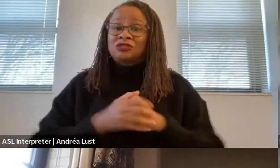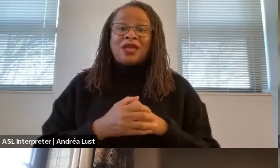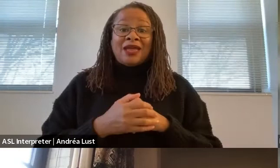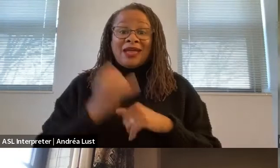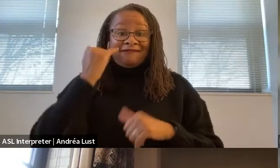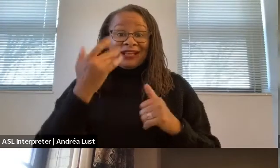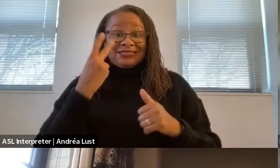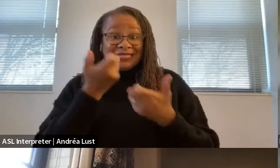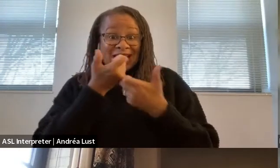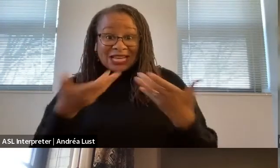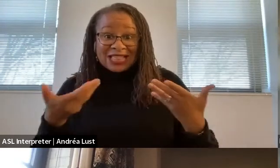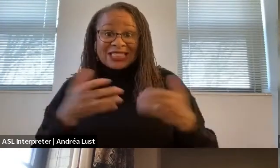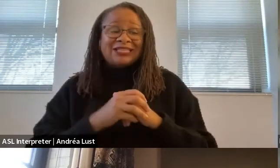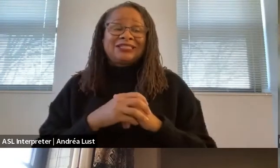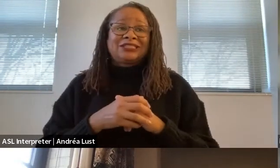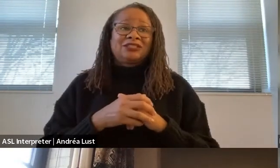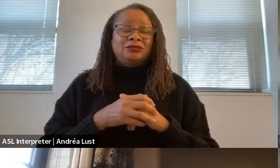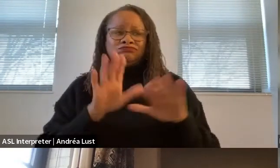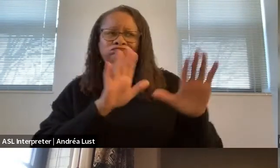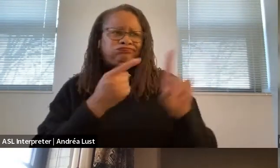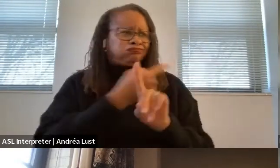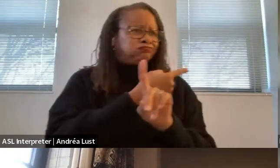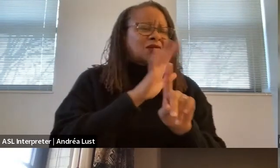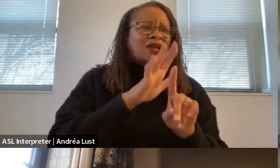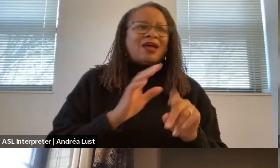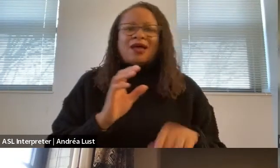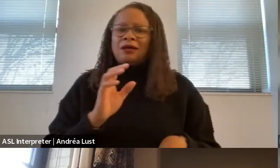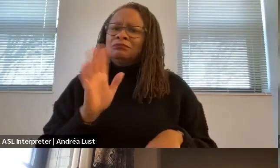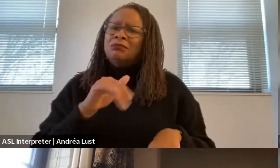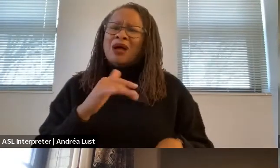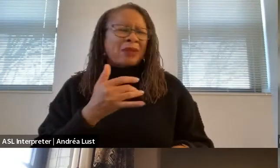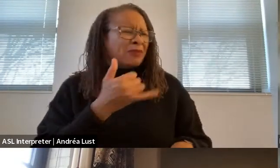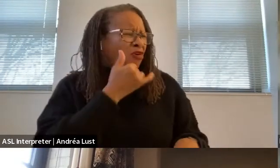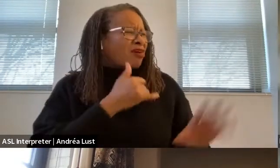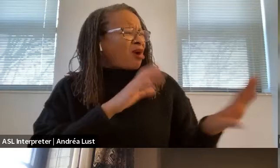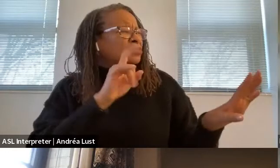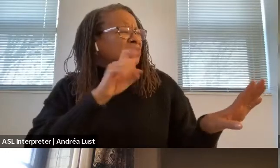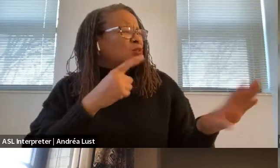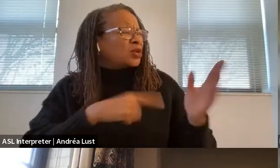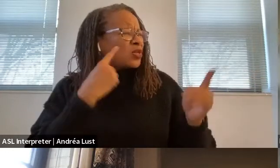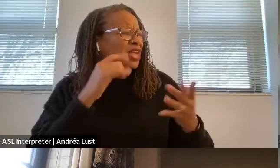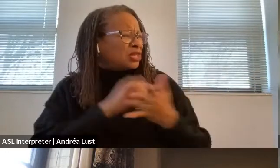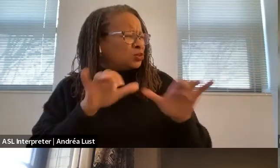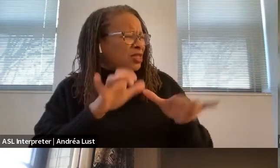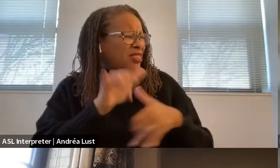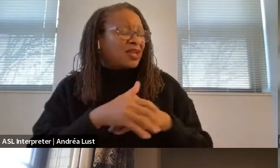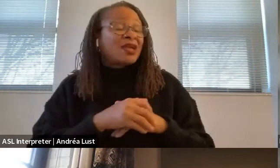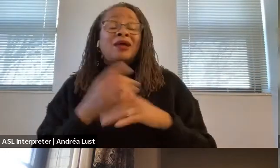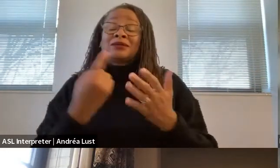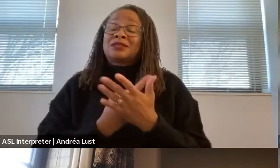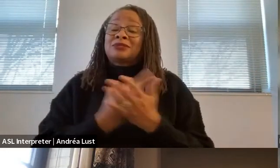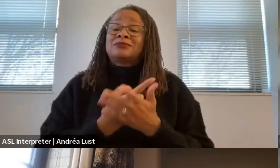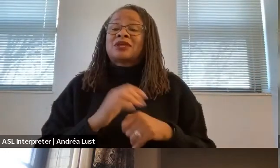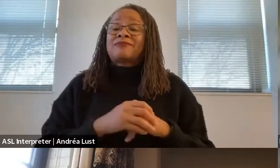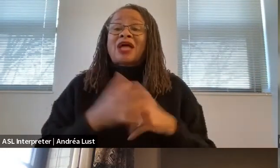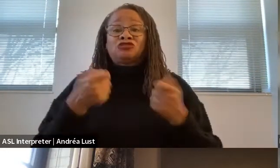to intervene, then I step in. I mean, I don't know, you tell me, Odessa, maybe I'm not at all like this, but I feel, and sometimes also I try